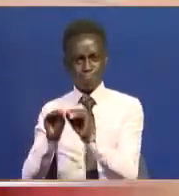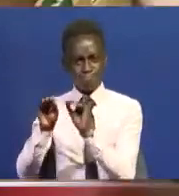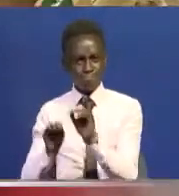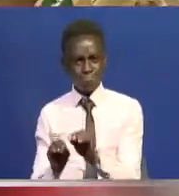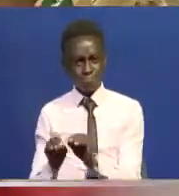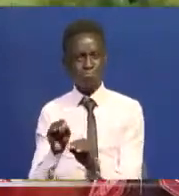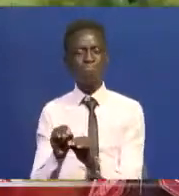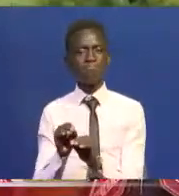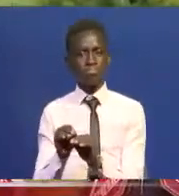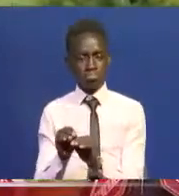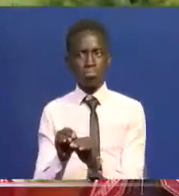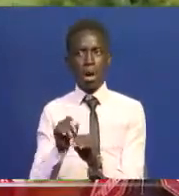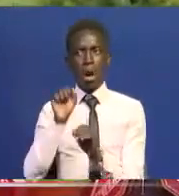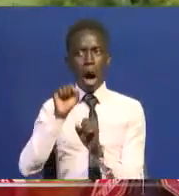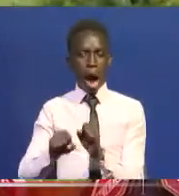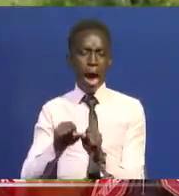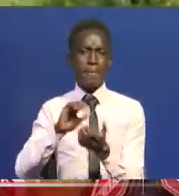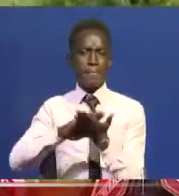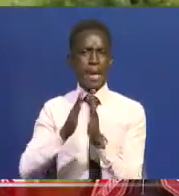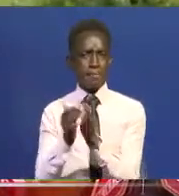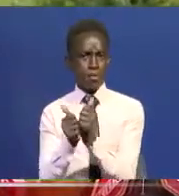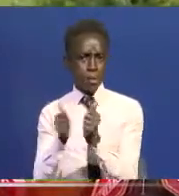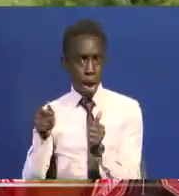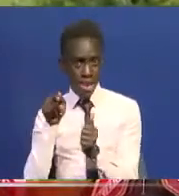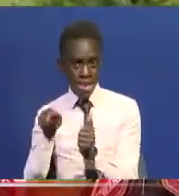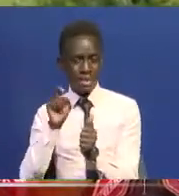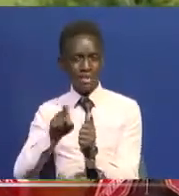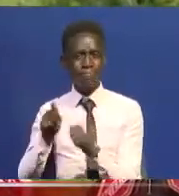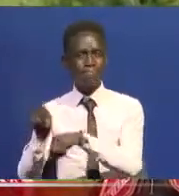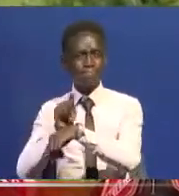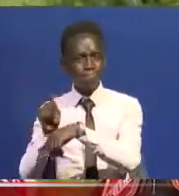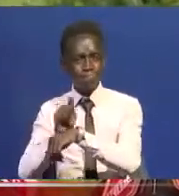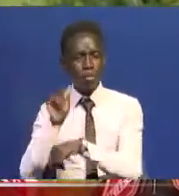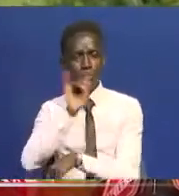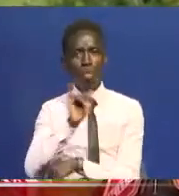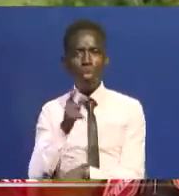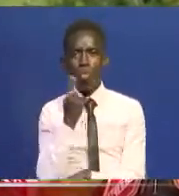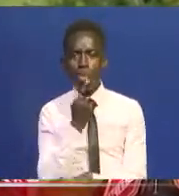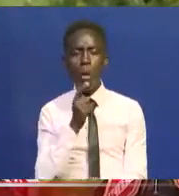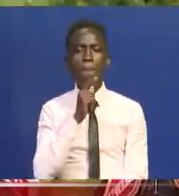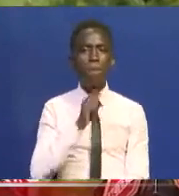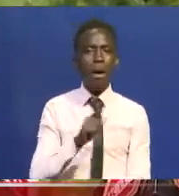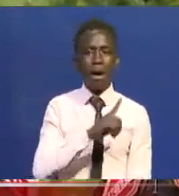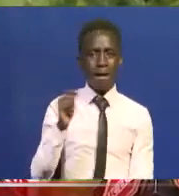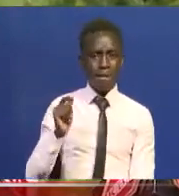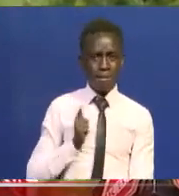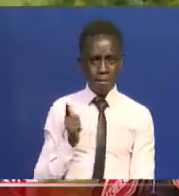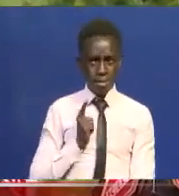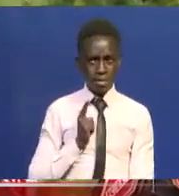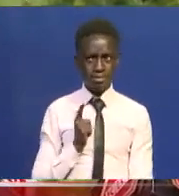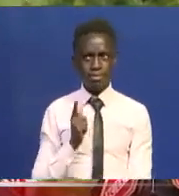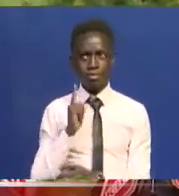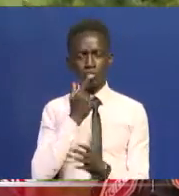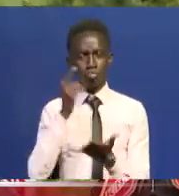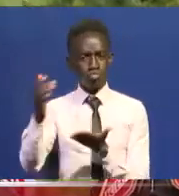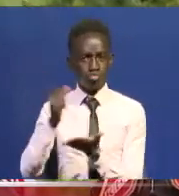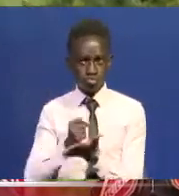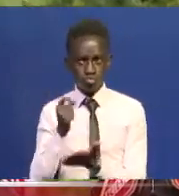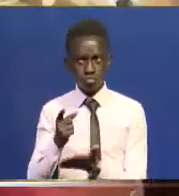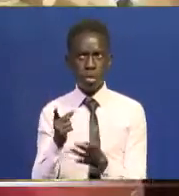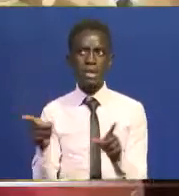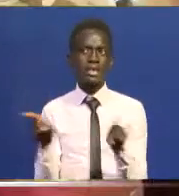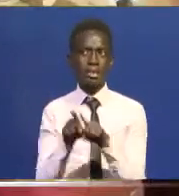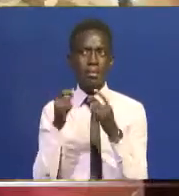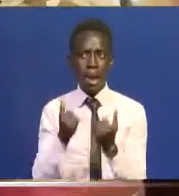sector forward. And we need to train our boys and girls. Mm. I mean, arriving at this age,